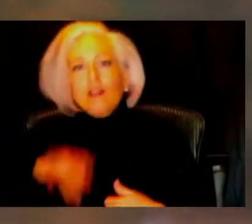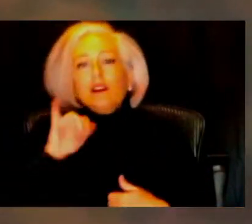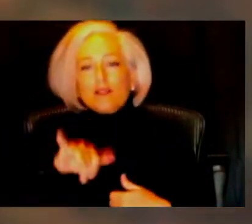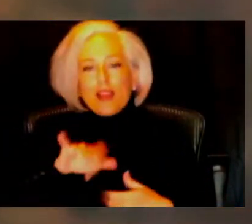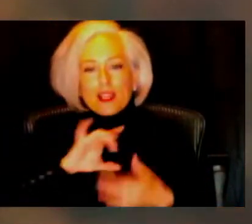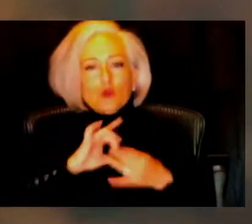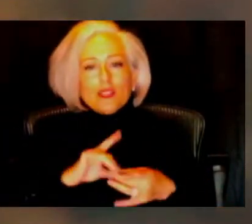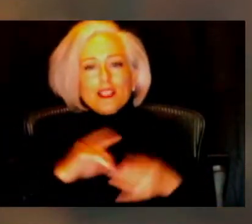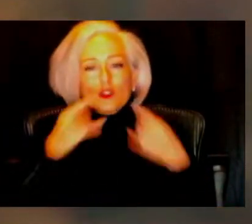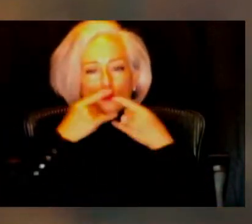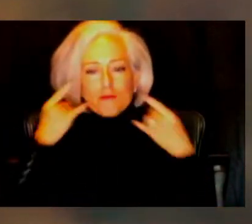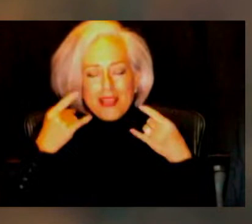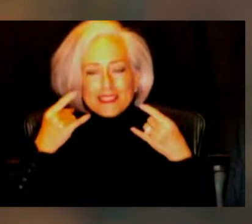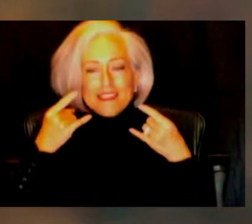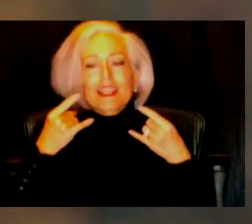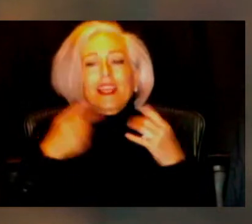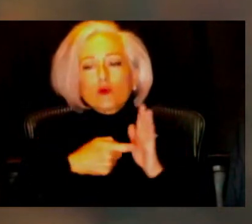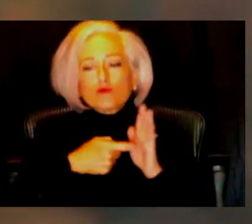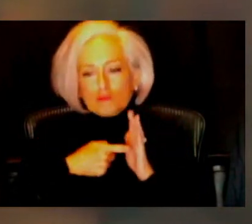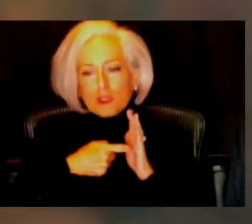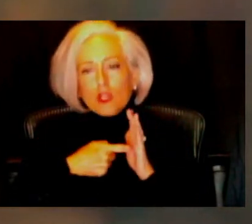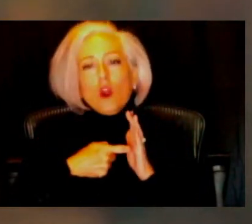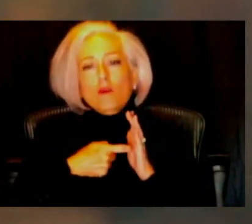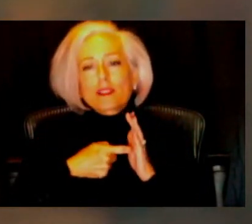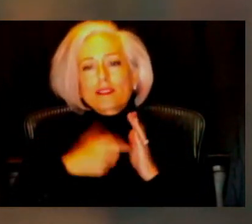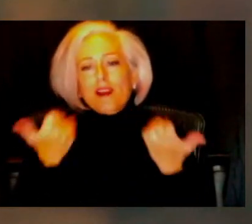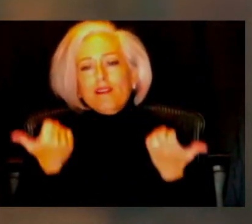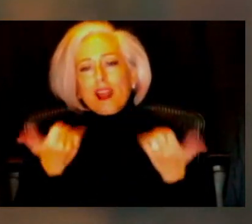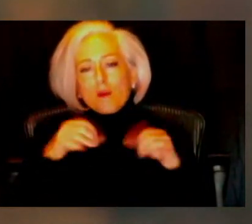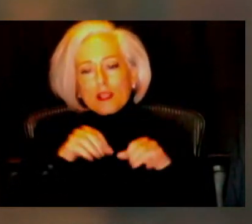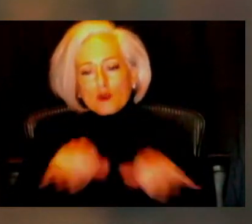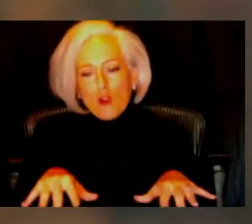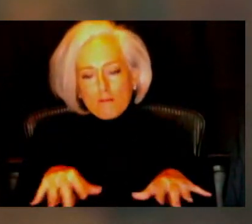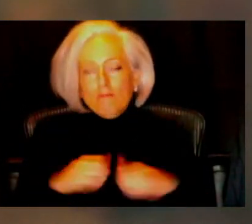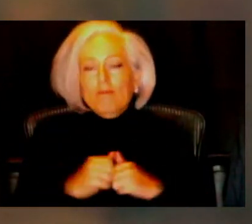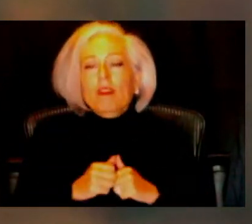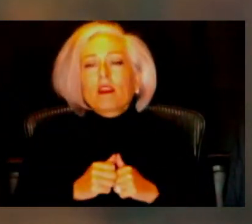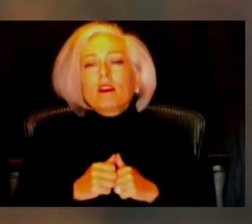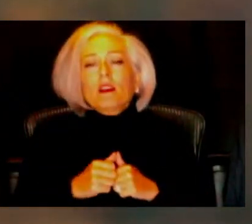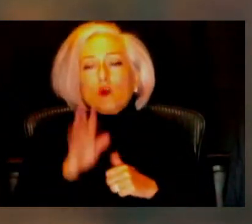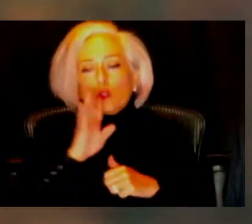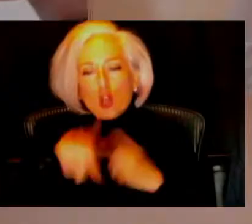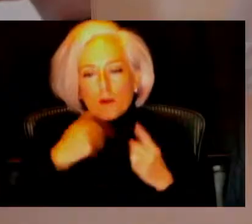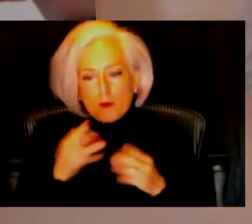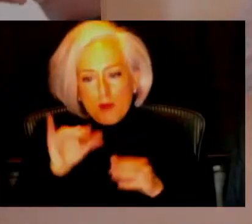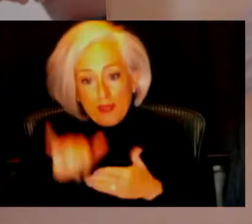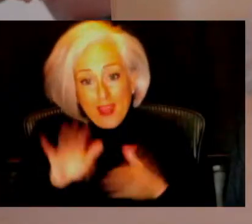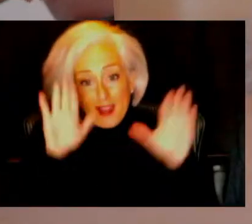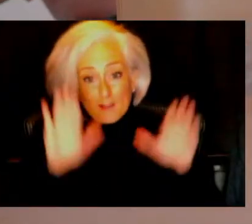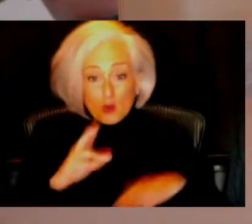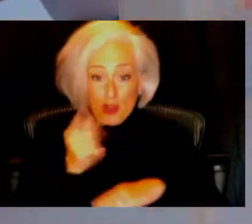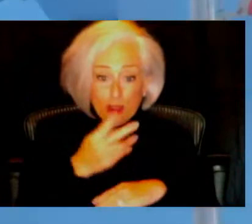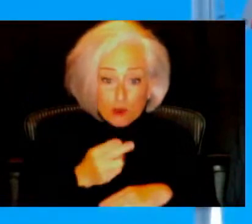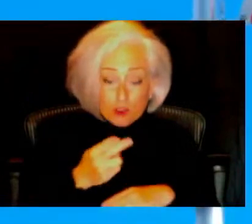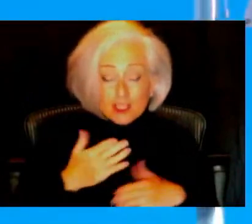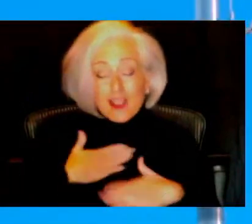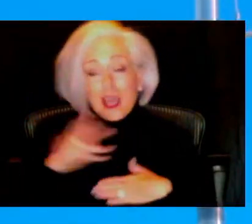to be lifted in many districts. So we'll talk more about that tomorrow. Have a great Thursday. Happy Veterans Day. We'll see you at 8 a.m. tomorrow.